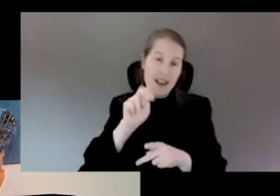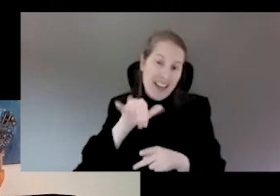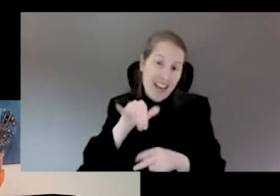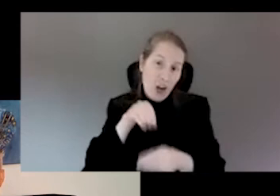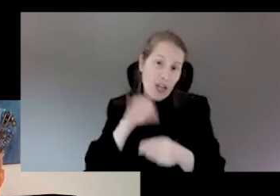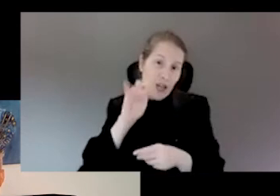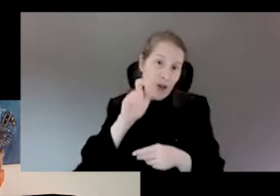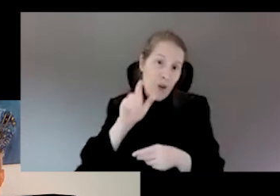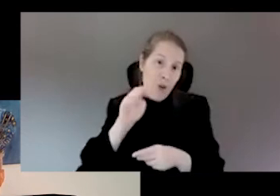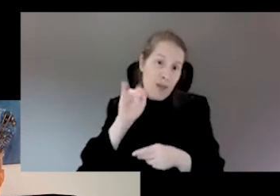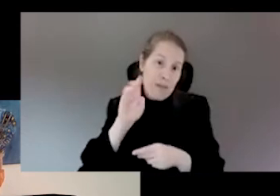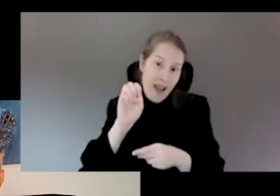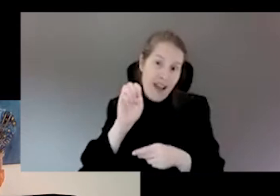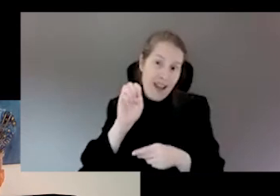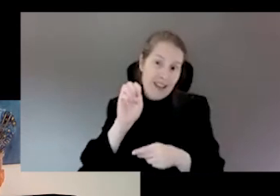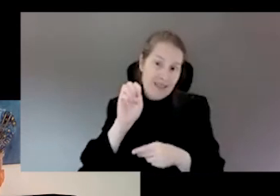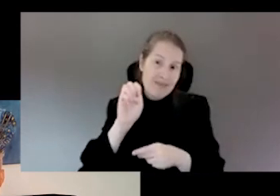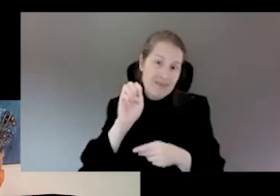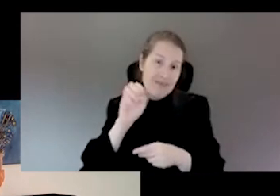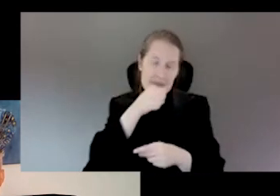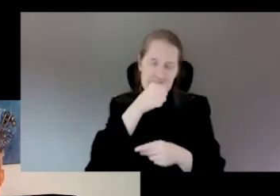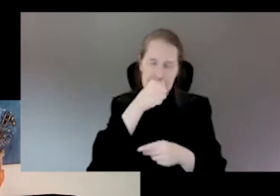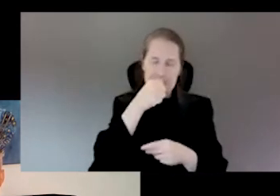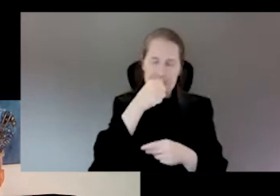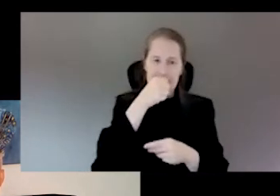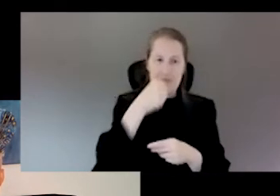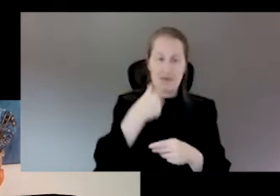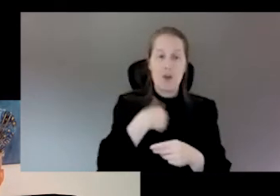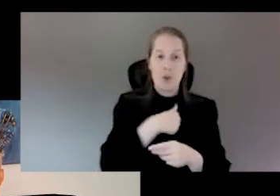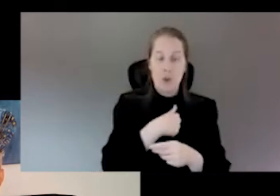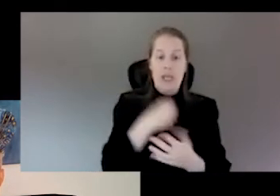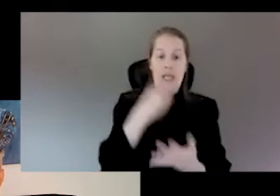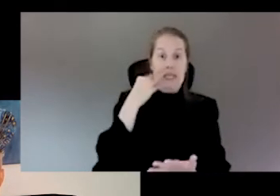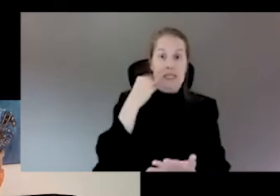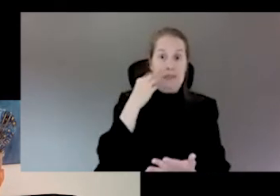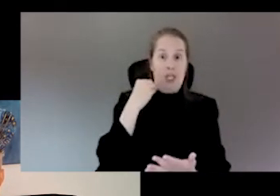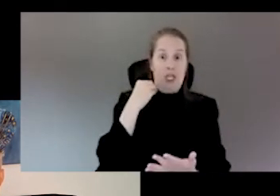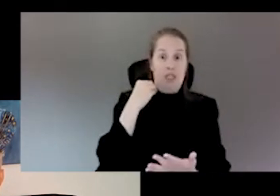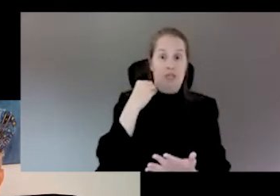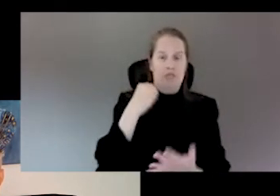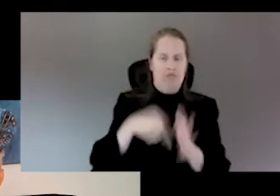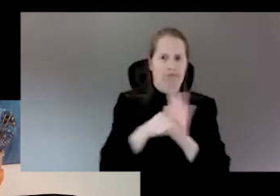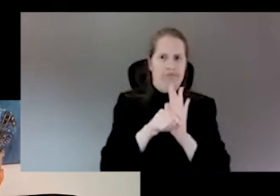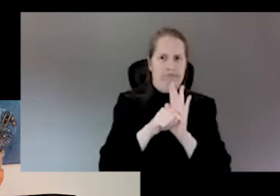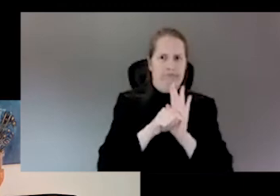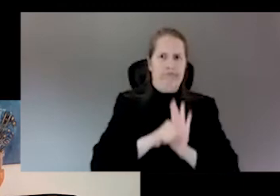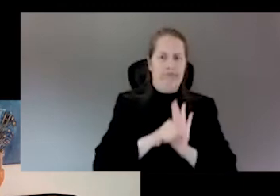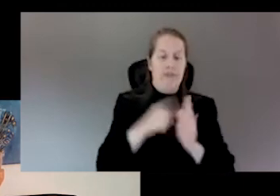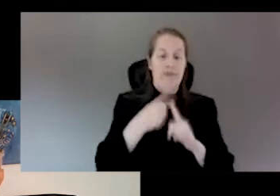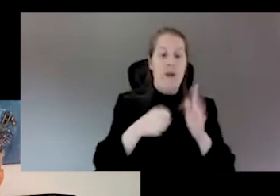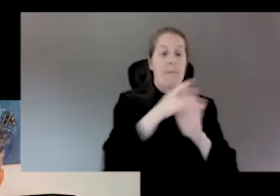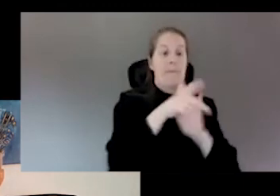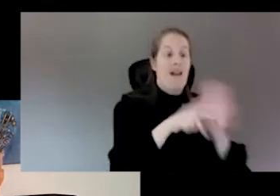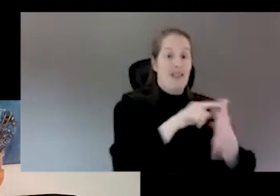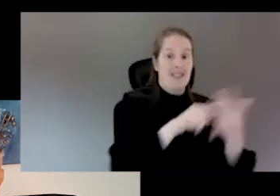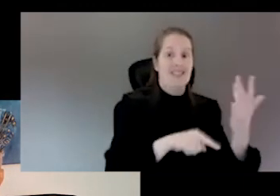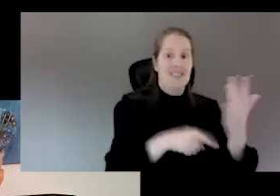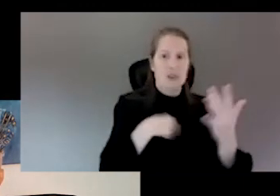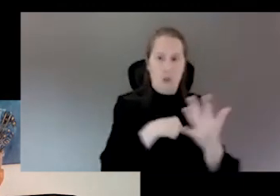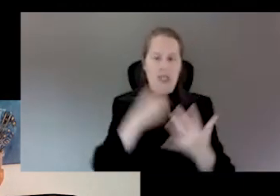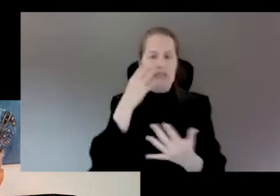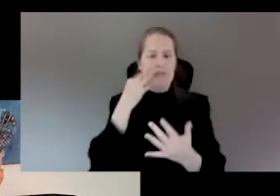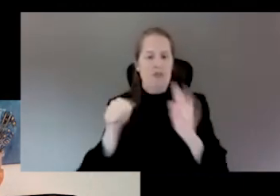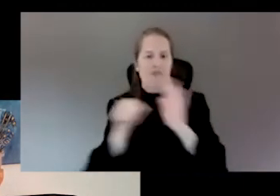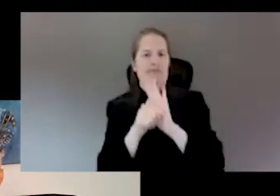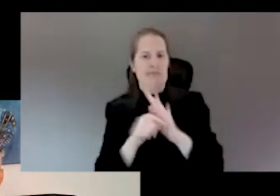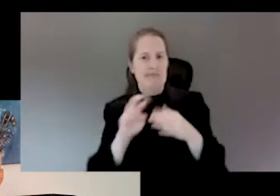We often face the brutalities that these policies result in first, and then